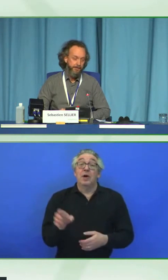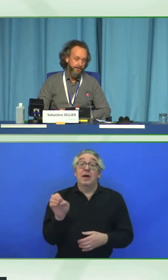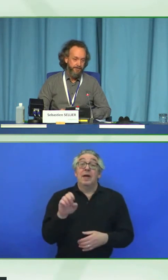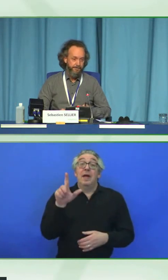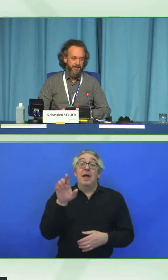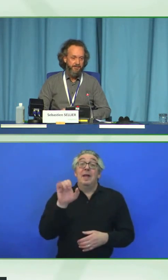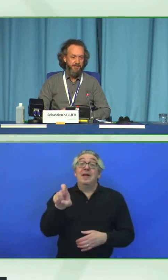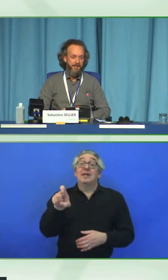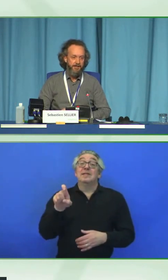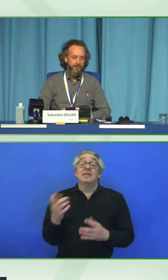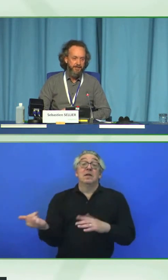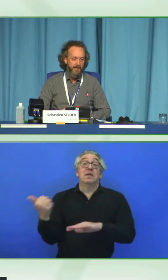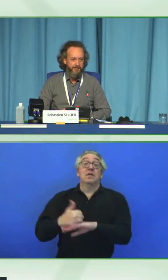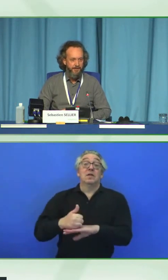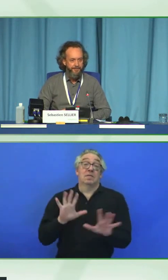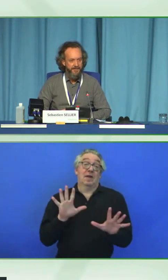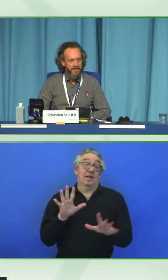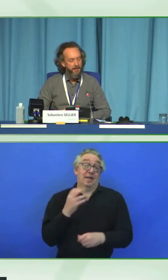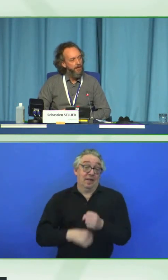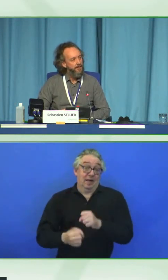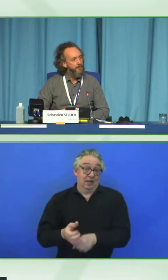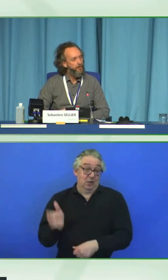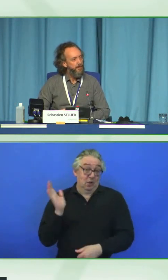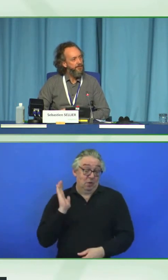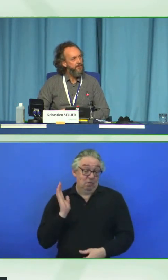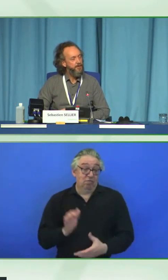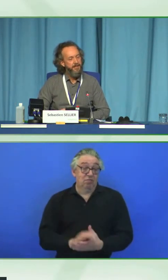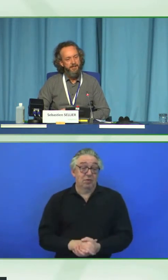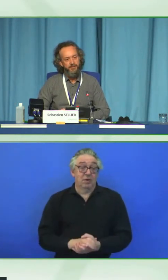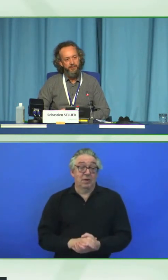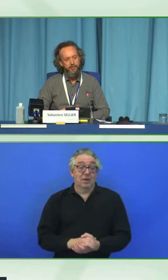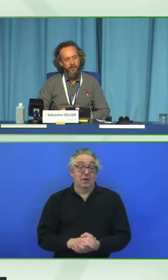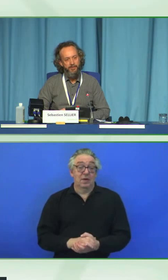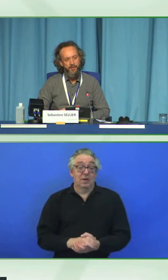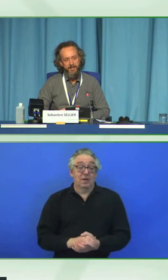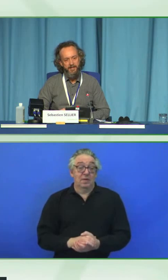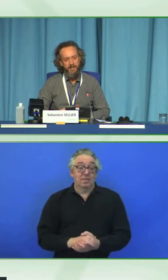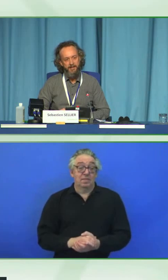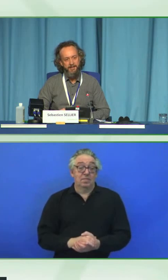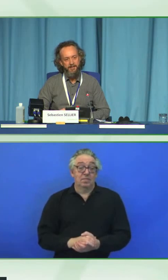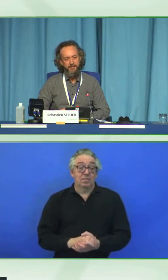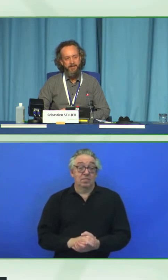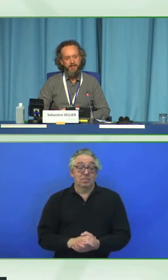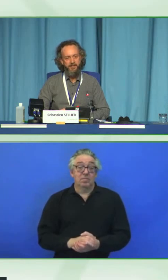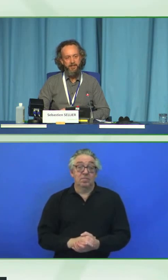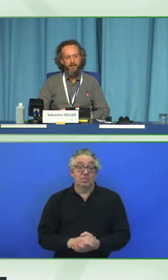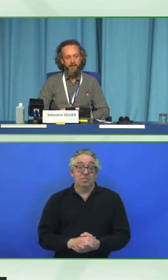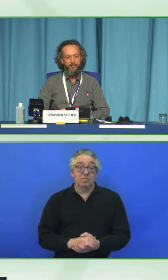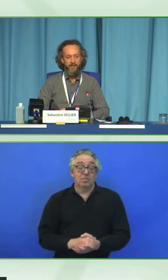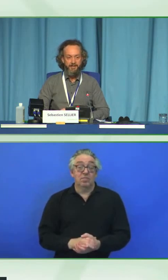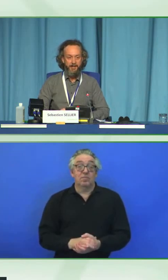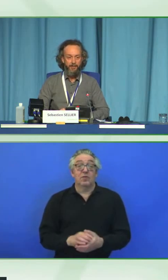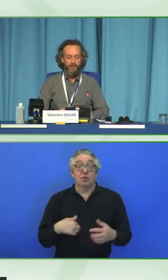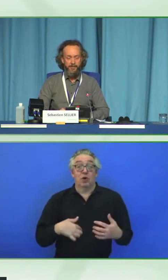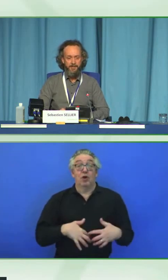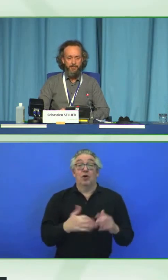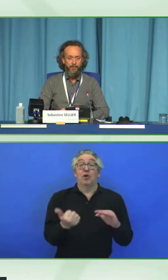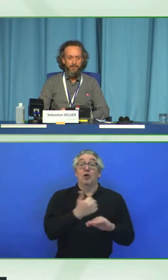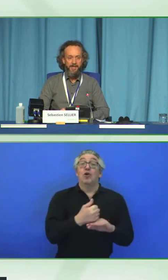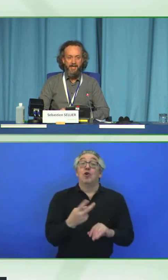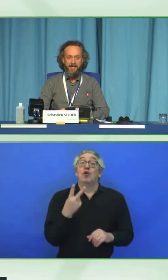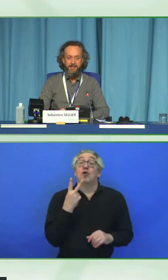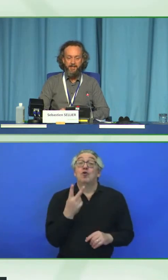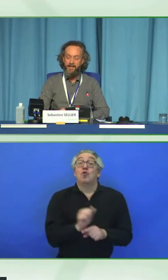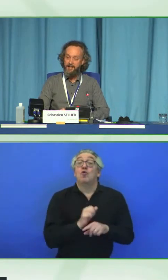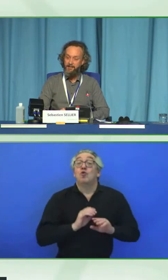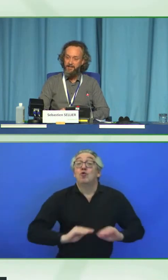will give detail just after. And we have just created 2 training and sensibilization on French Sign Language